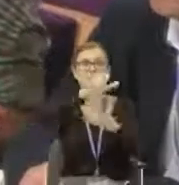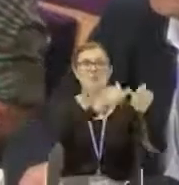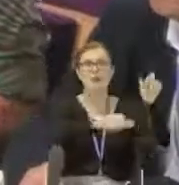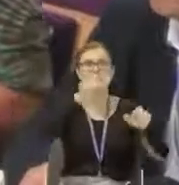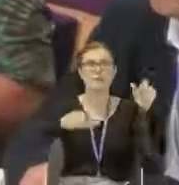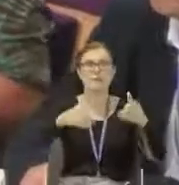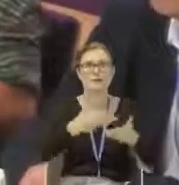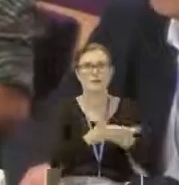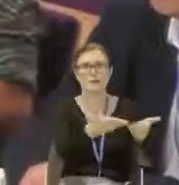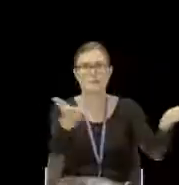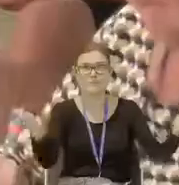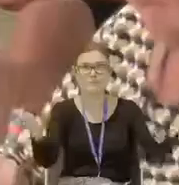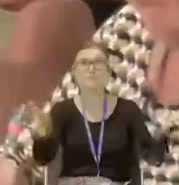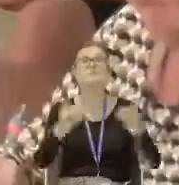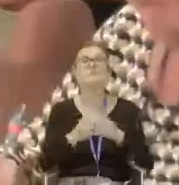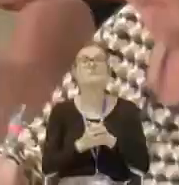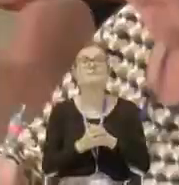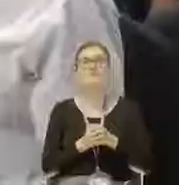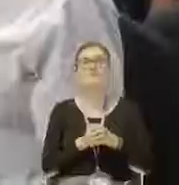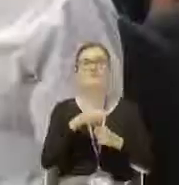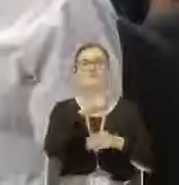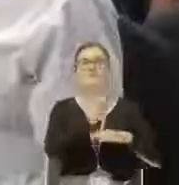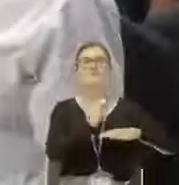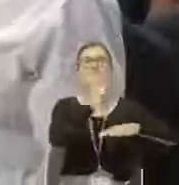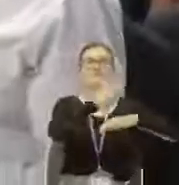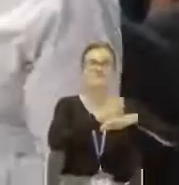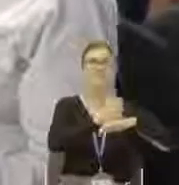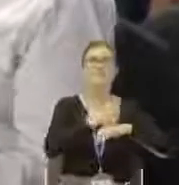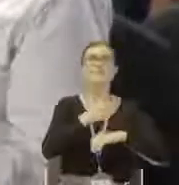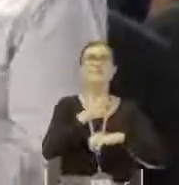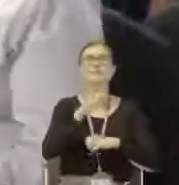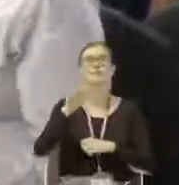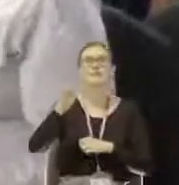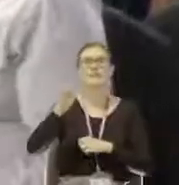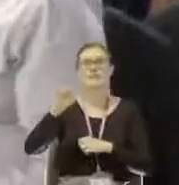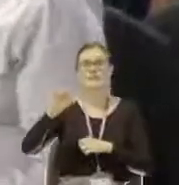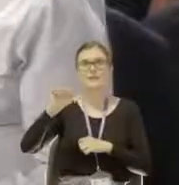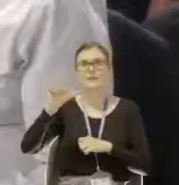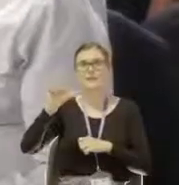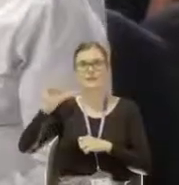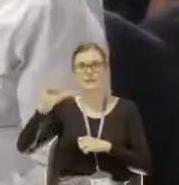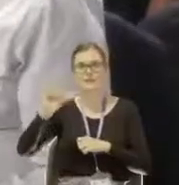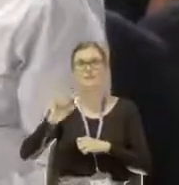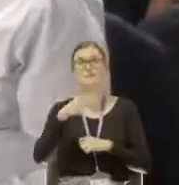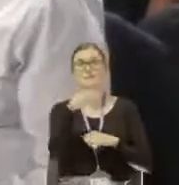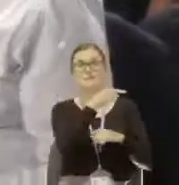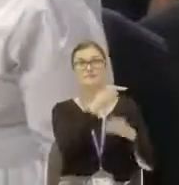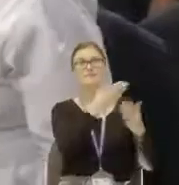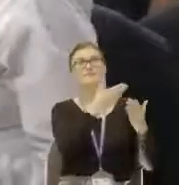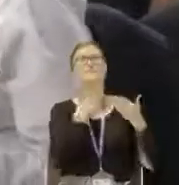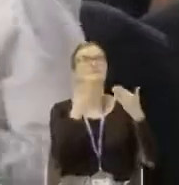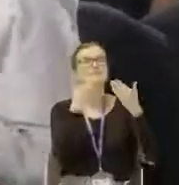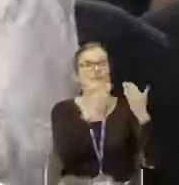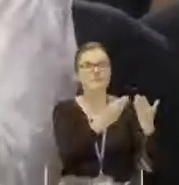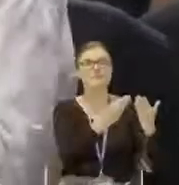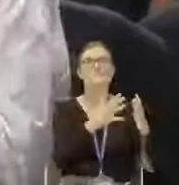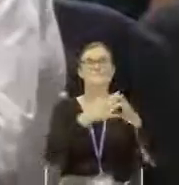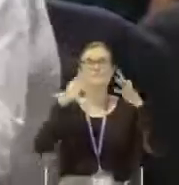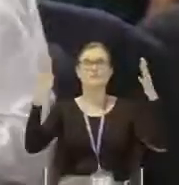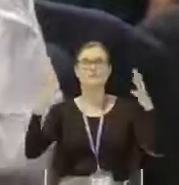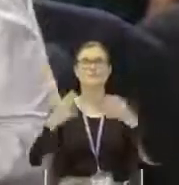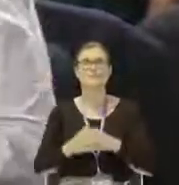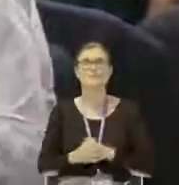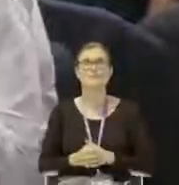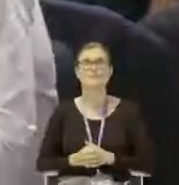the conversation. Thank you very much. Almost all of you has a smart